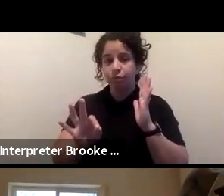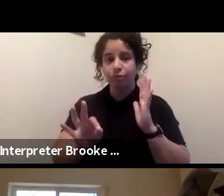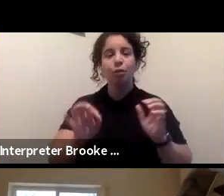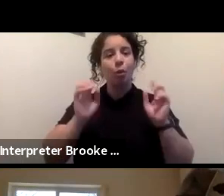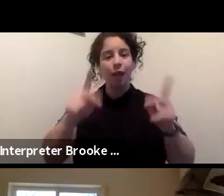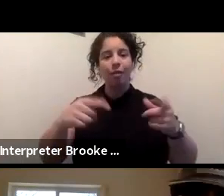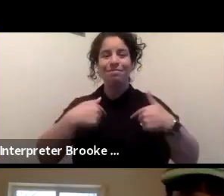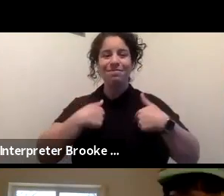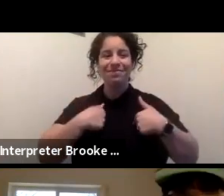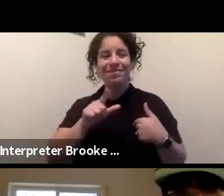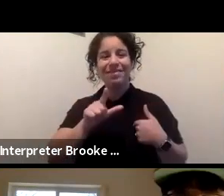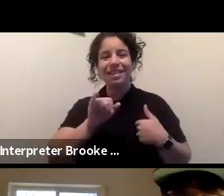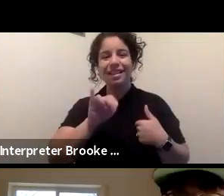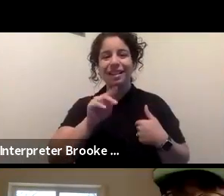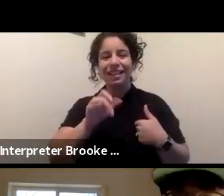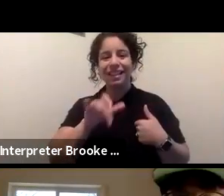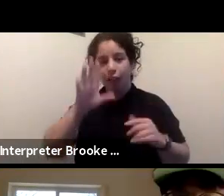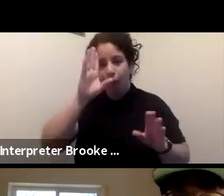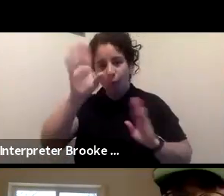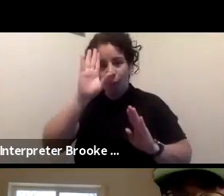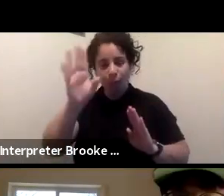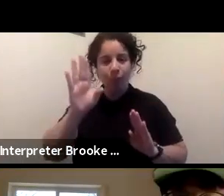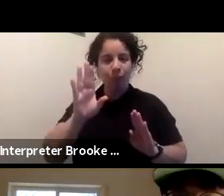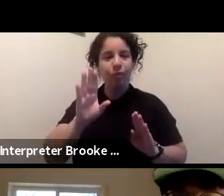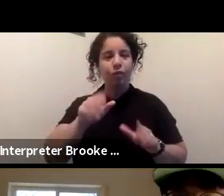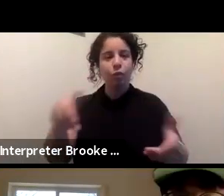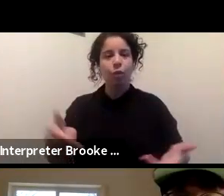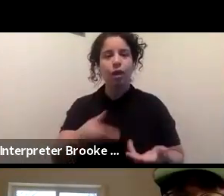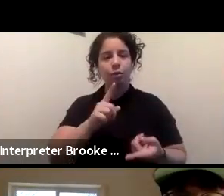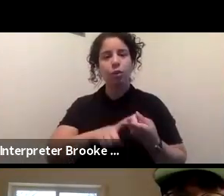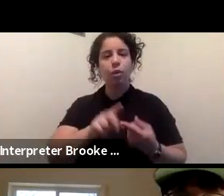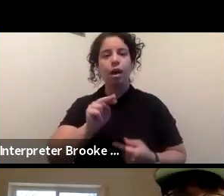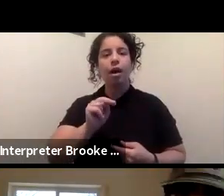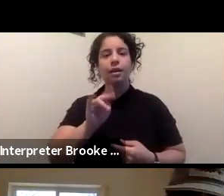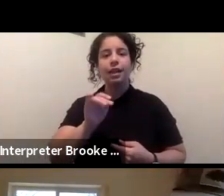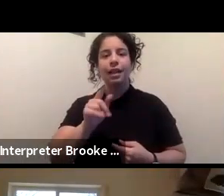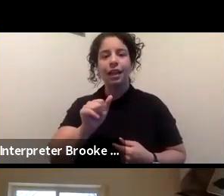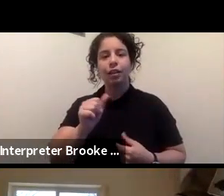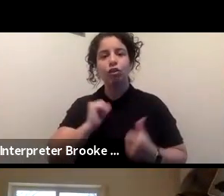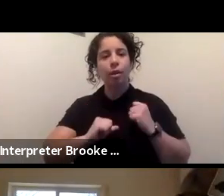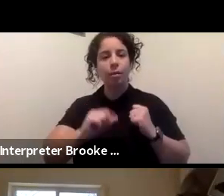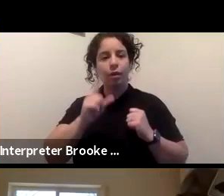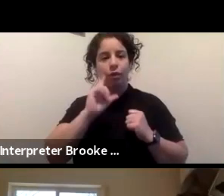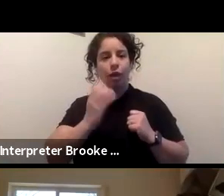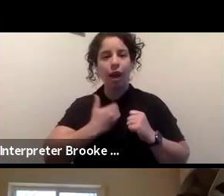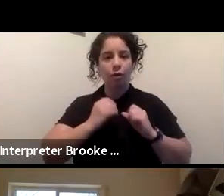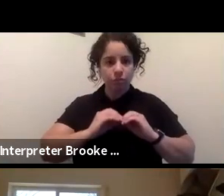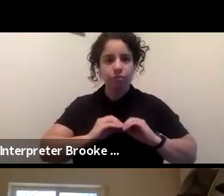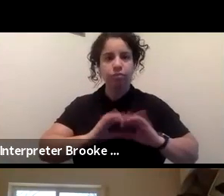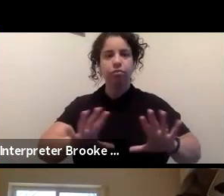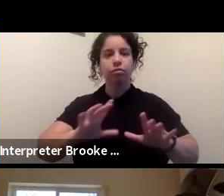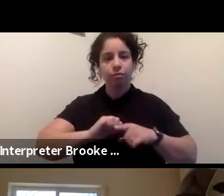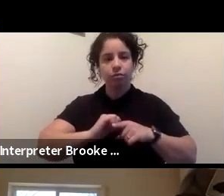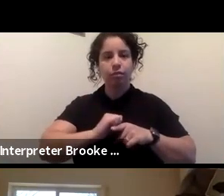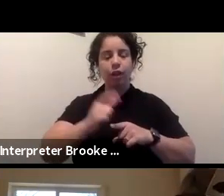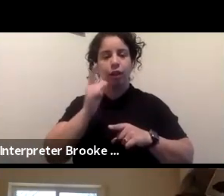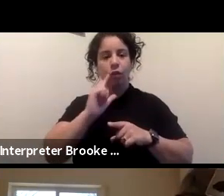speaking. Hello and welcome to Unsettling Dramaturgy's launch for our Praxis Sessions for Virtual